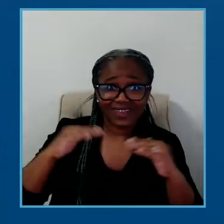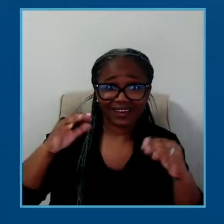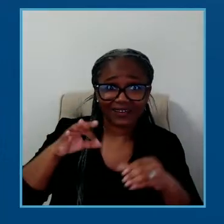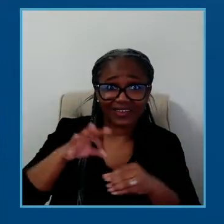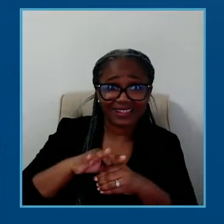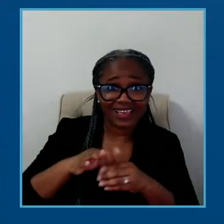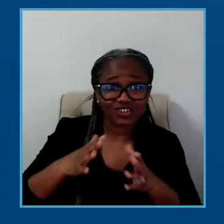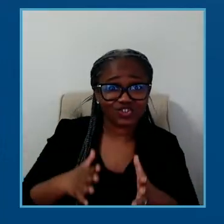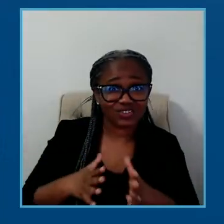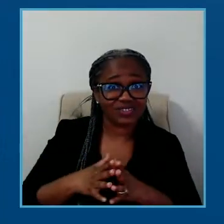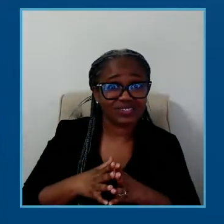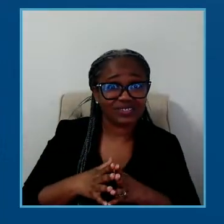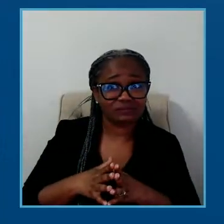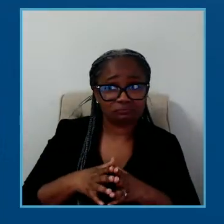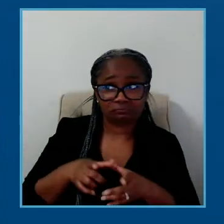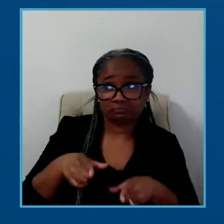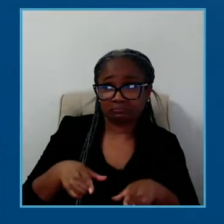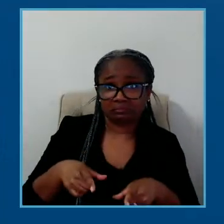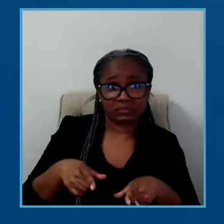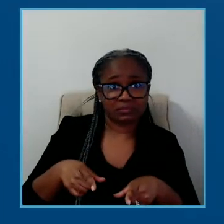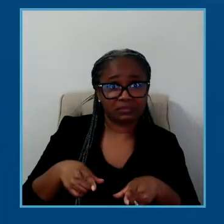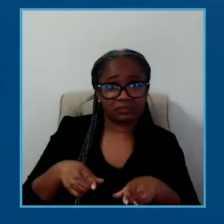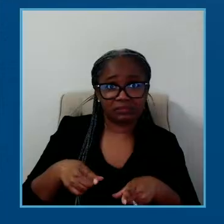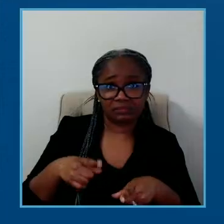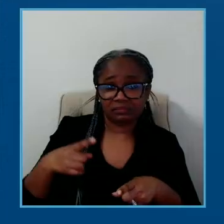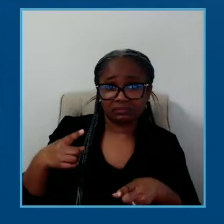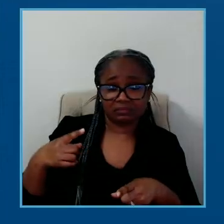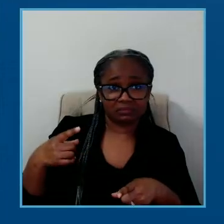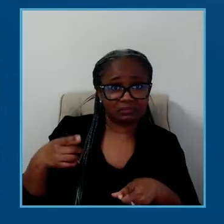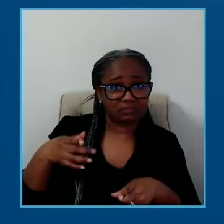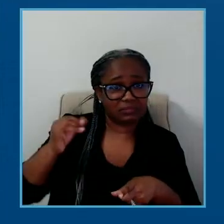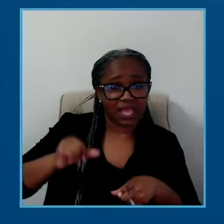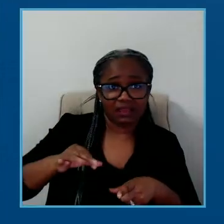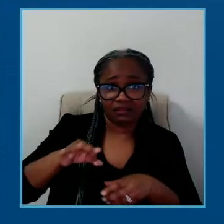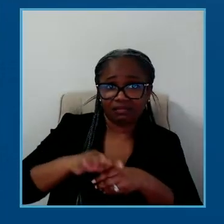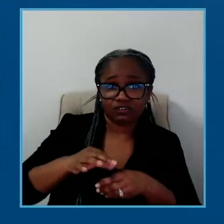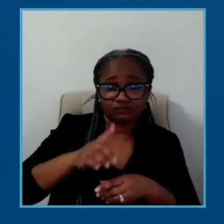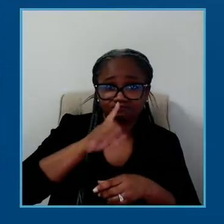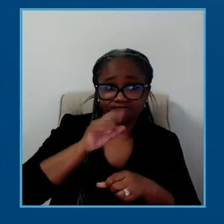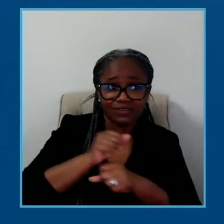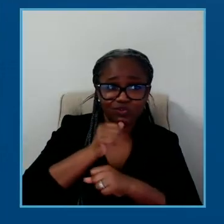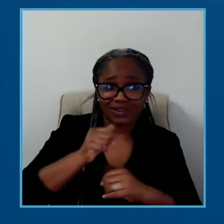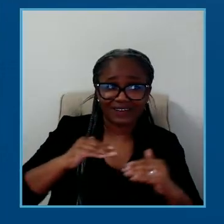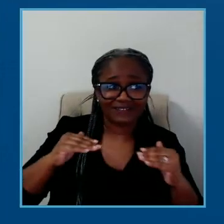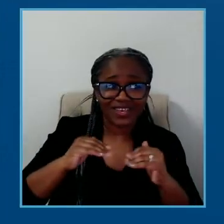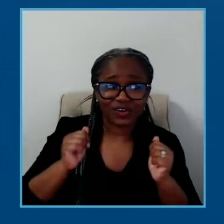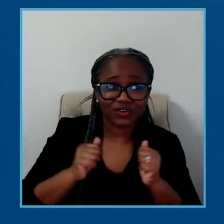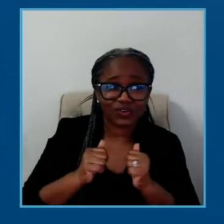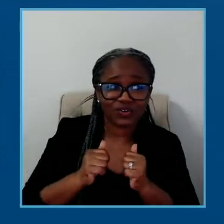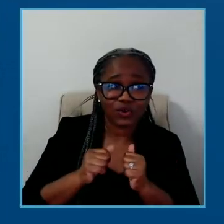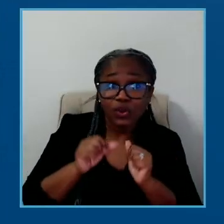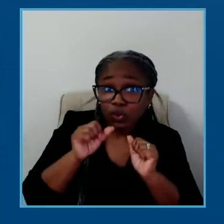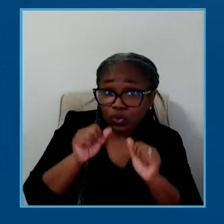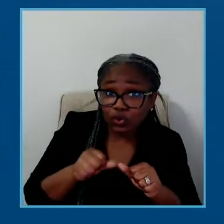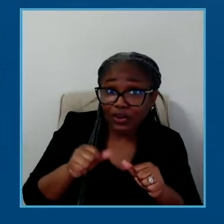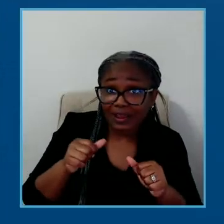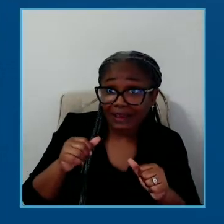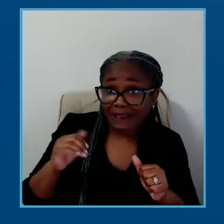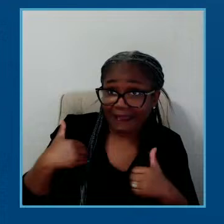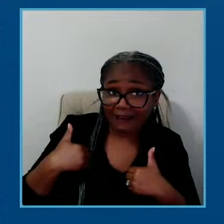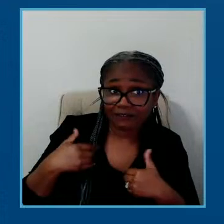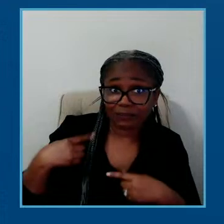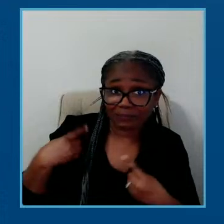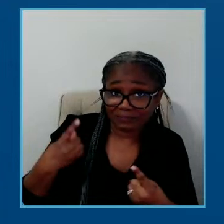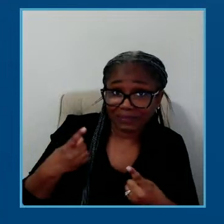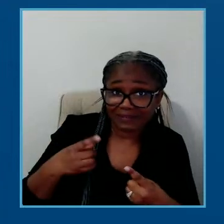been fair. It was unusual and not anticipated in any of the rules. December 12th, January 25th,